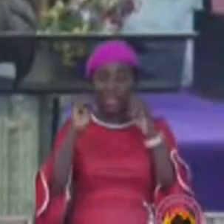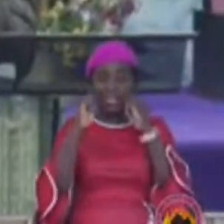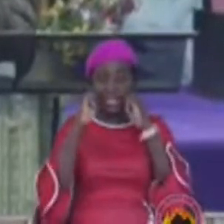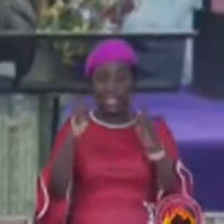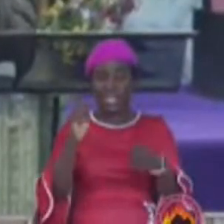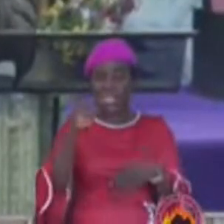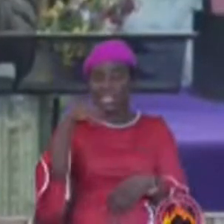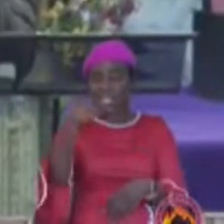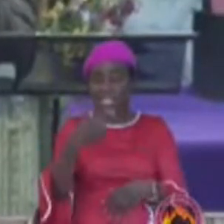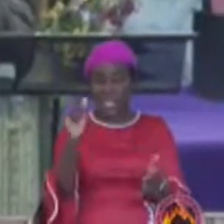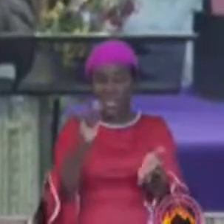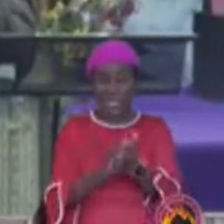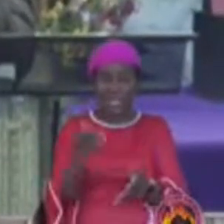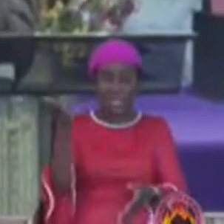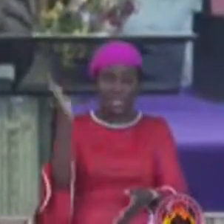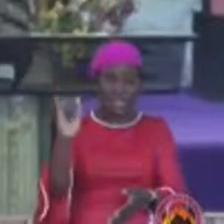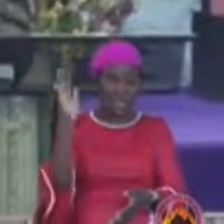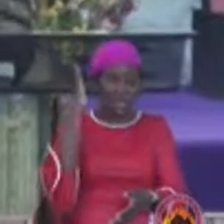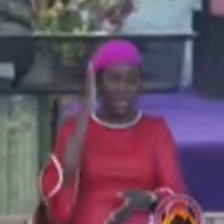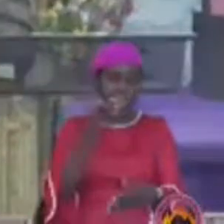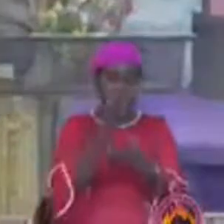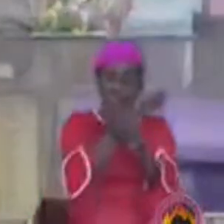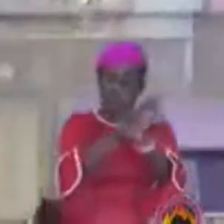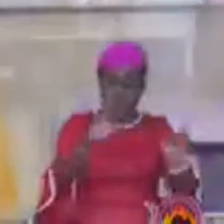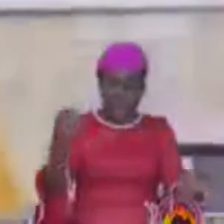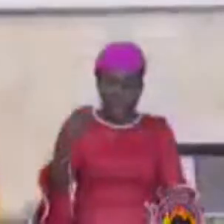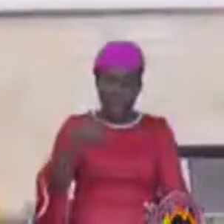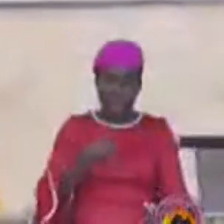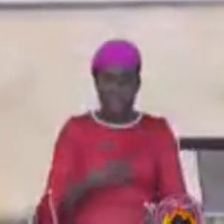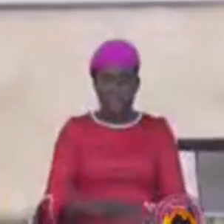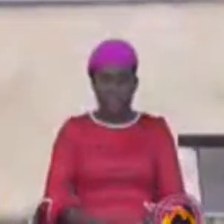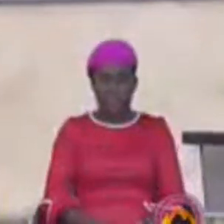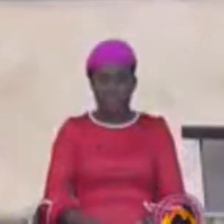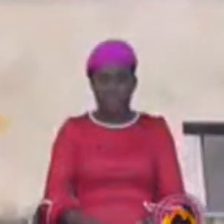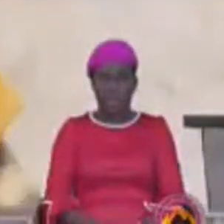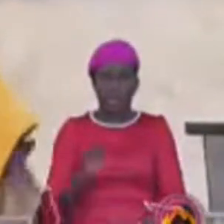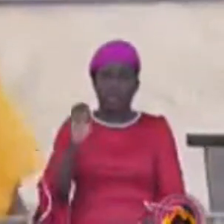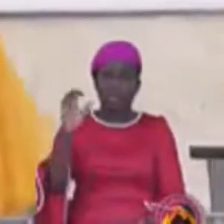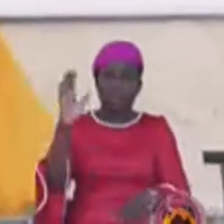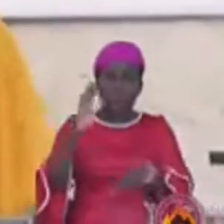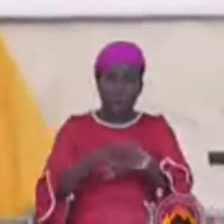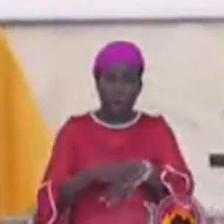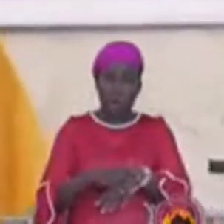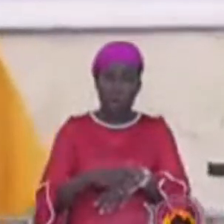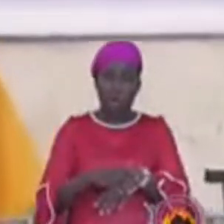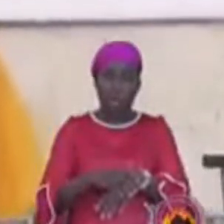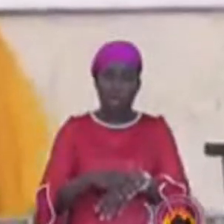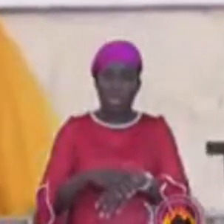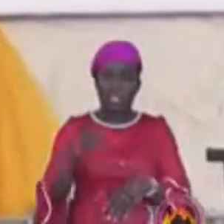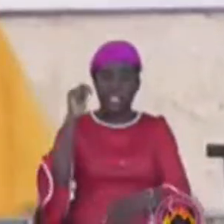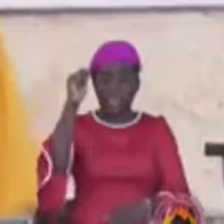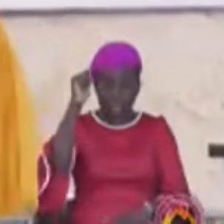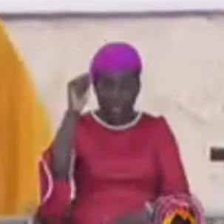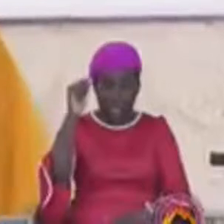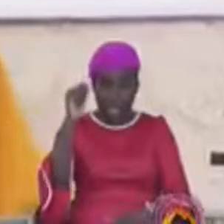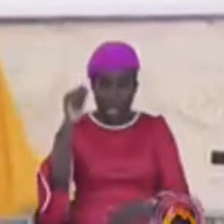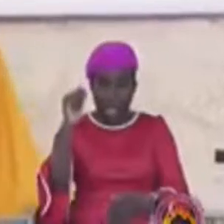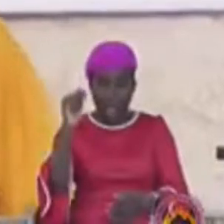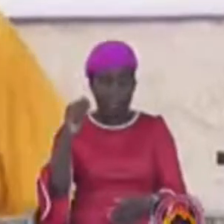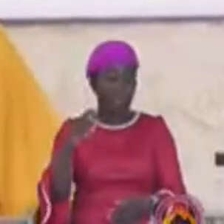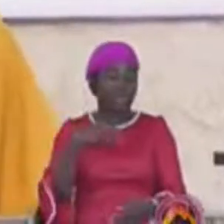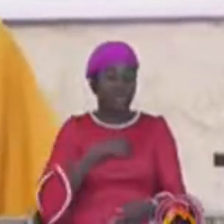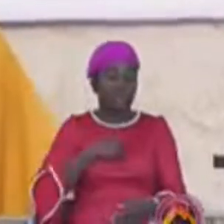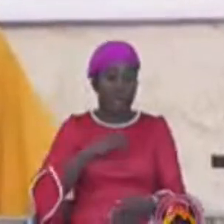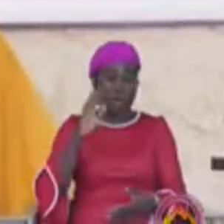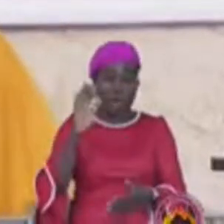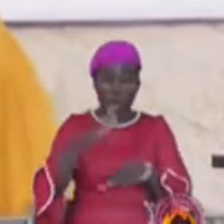ma fi mi le layo atalafia gba to ma di aro Tuesday woman na tu so the same thing pe won ni gbowo kankan